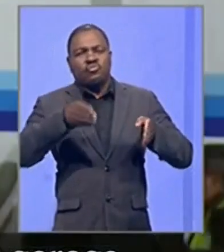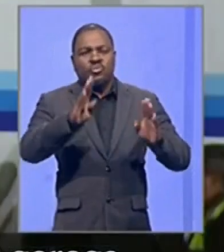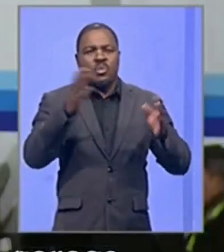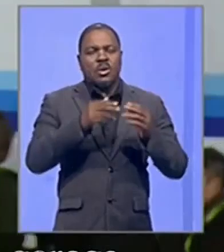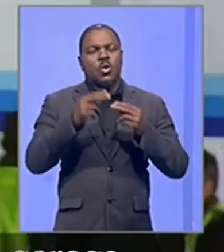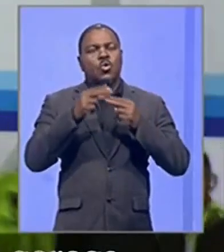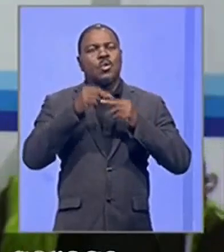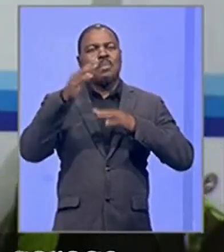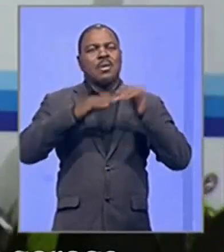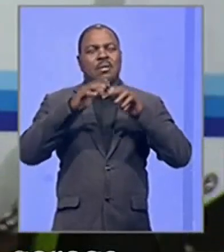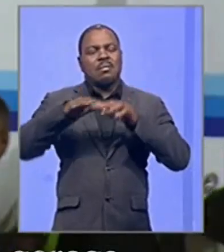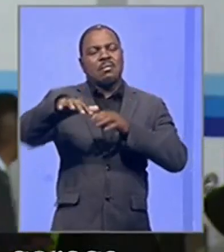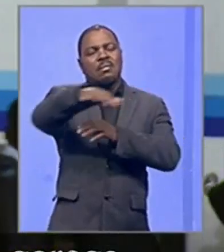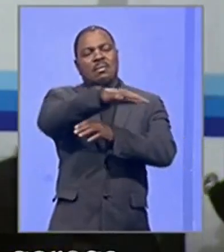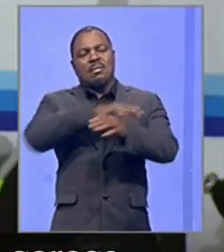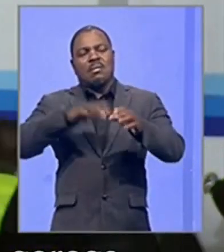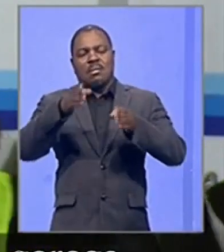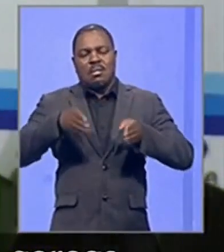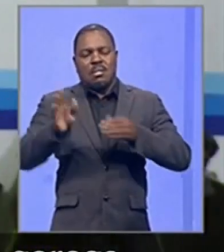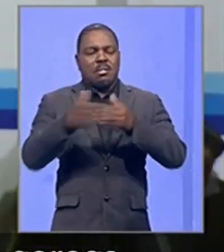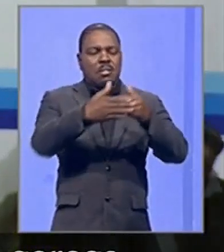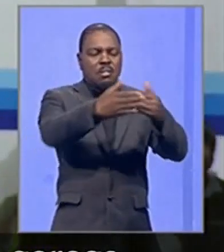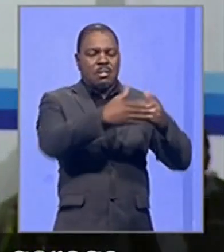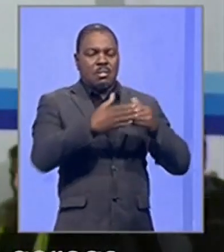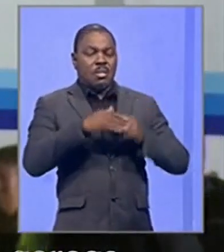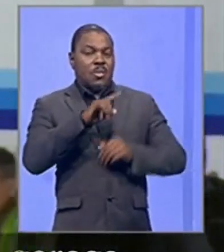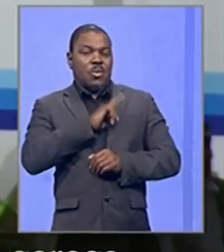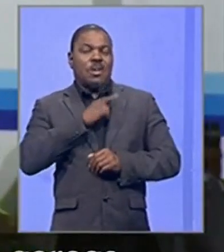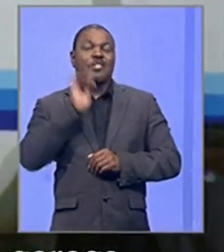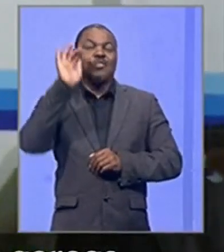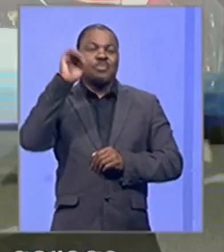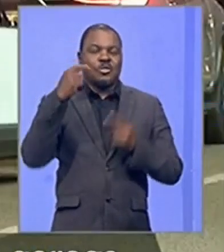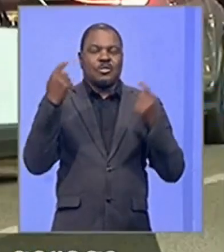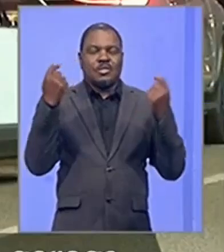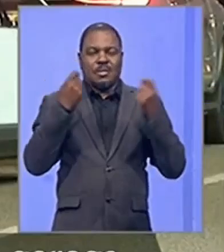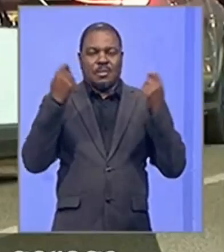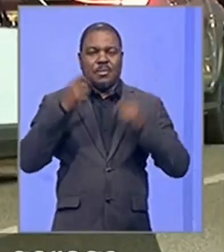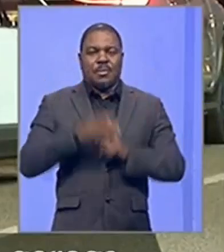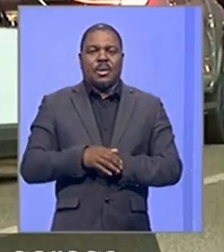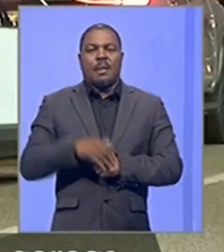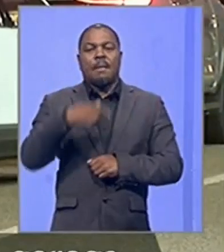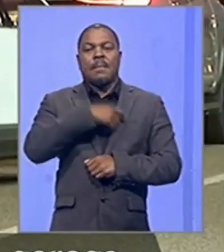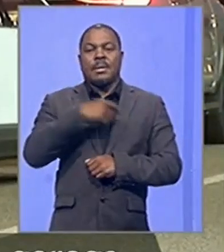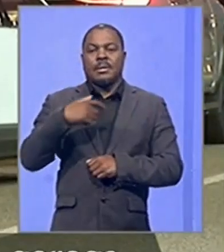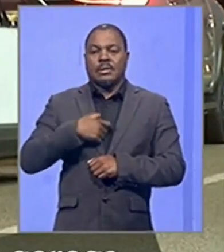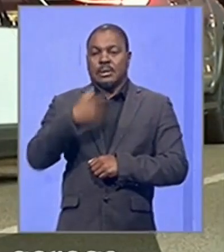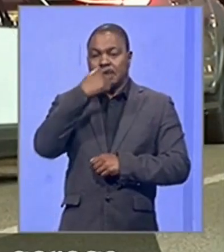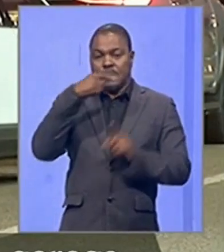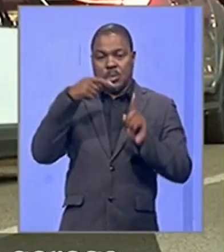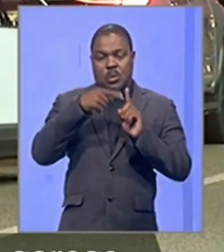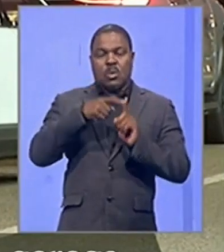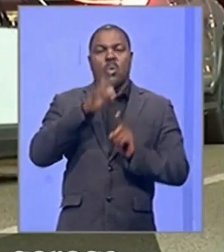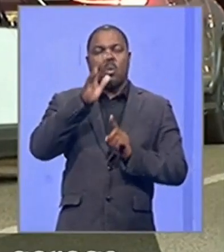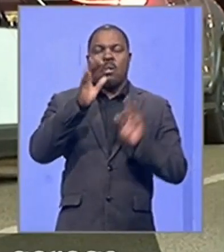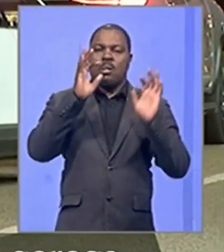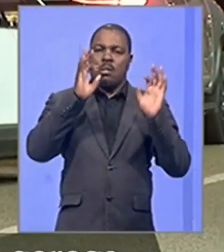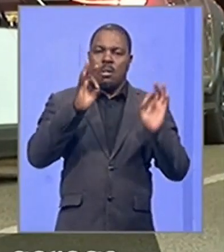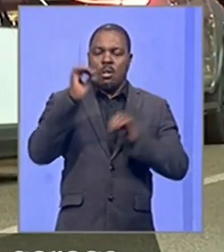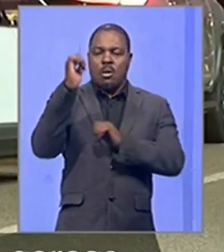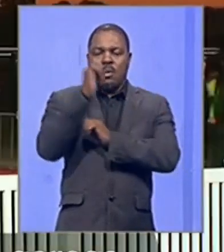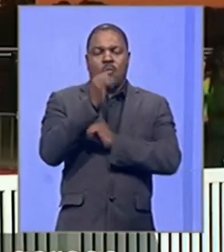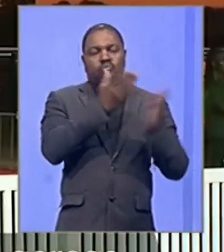Union Buildings di tswaletšwe pele ga letšatši la moletlo. Mopresidente Ramaphosa o tla hlomamišwa go